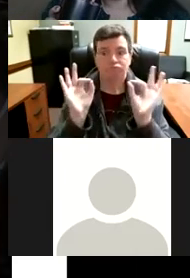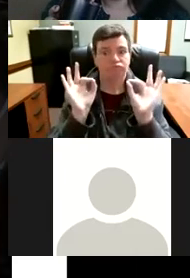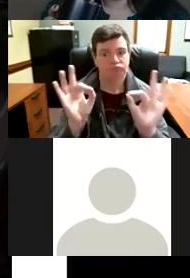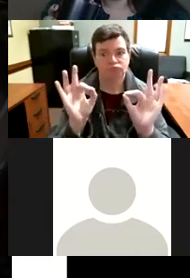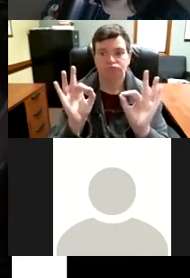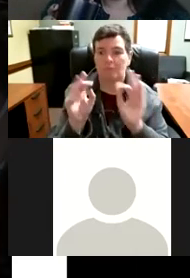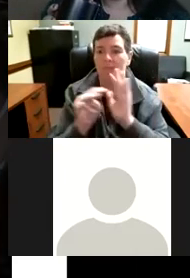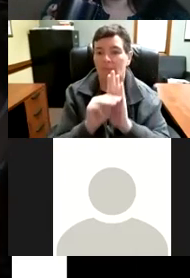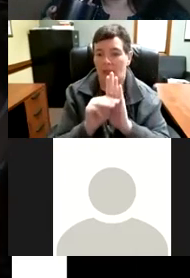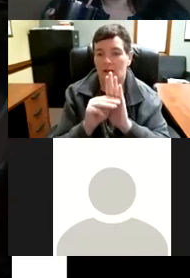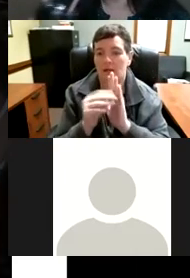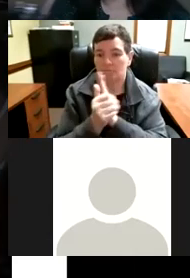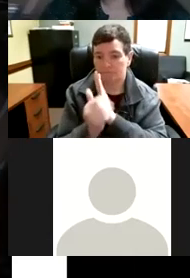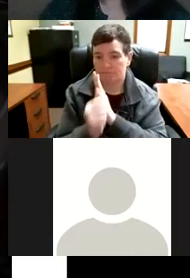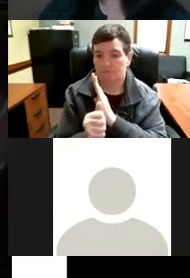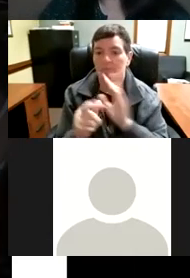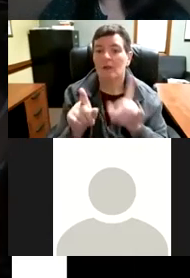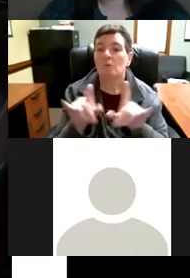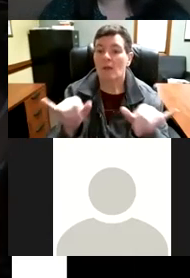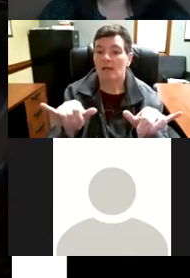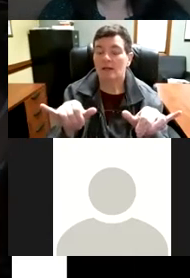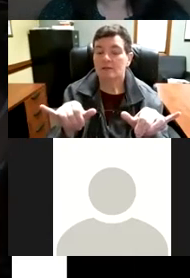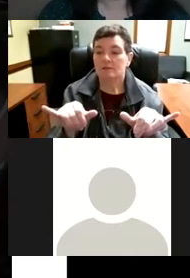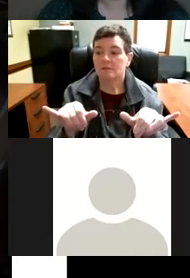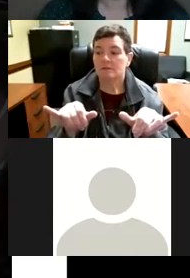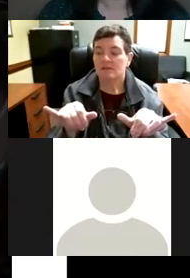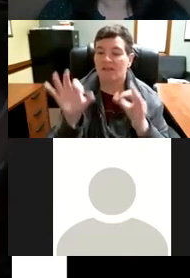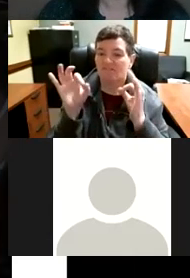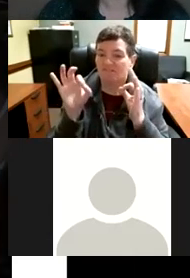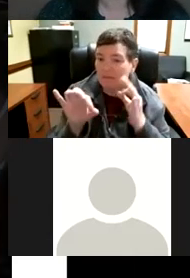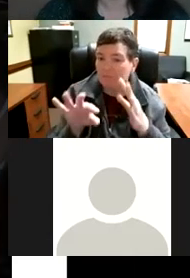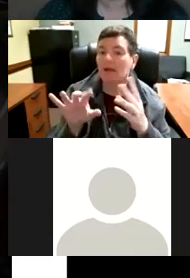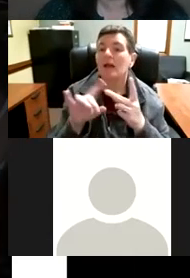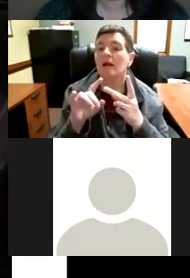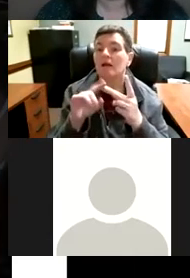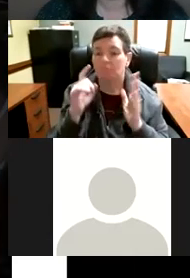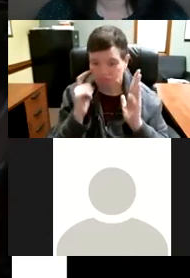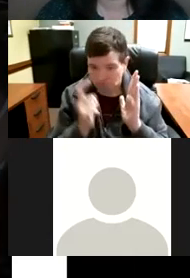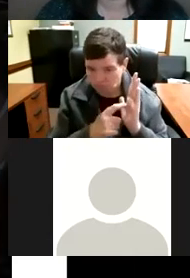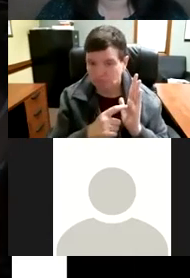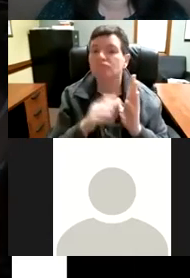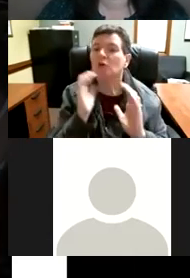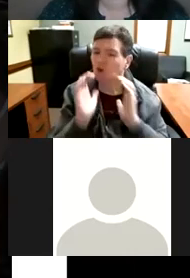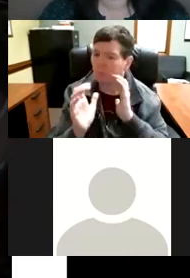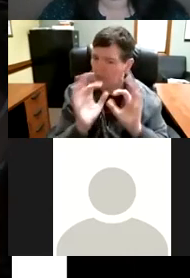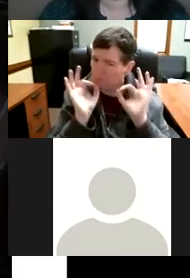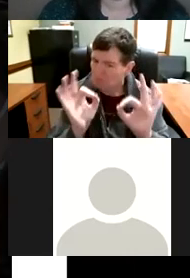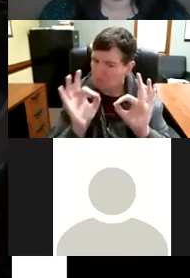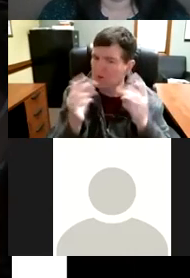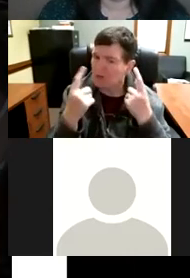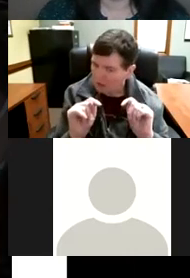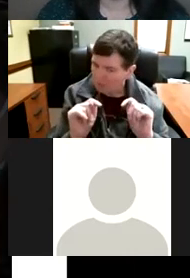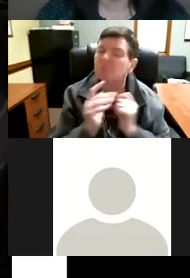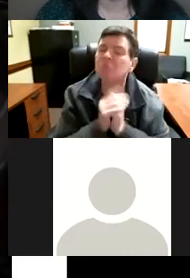modeling, as well as, feedback, acknowledging her communication attempts, but